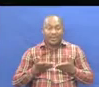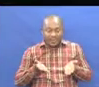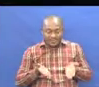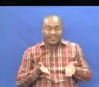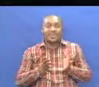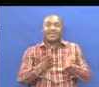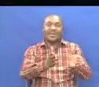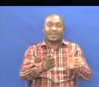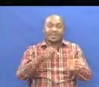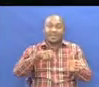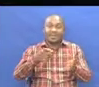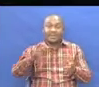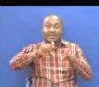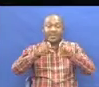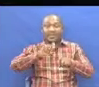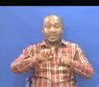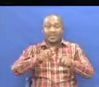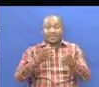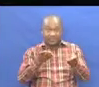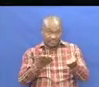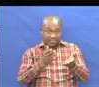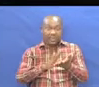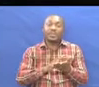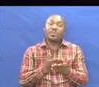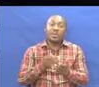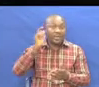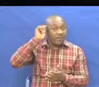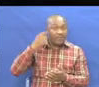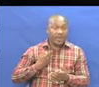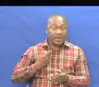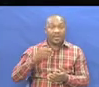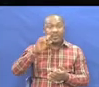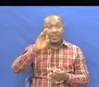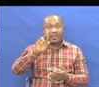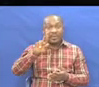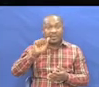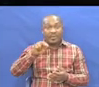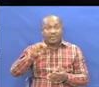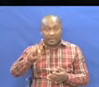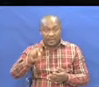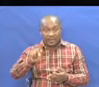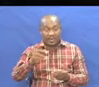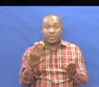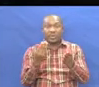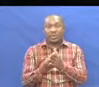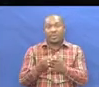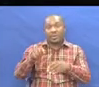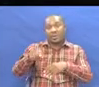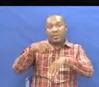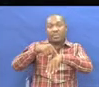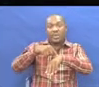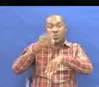Welcome to our class. This is chemistry class. My name is Madam Jennifer Kaizlege. I'll be with you into our